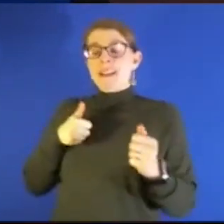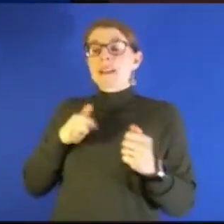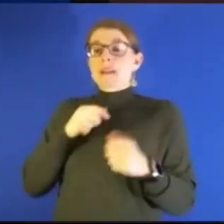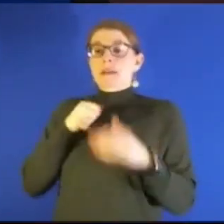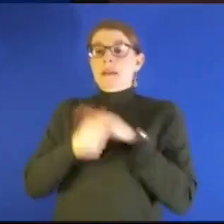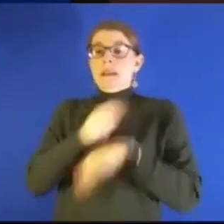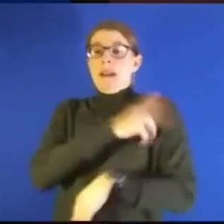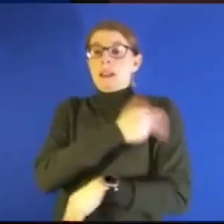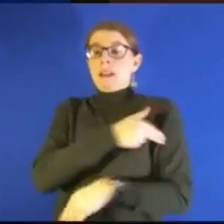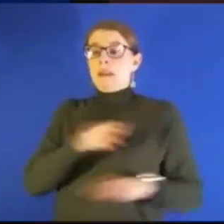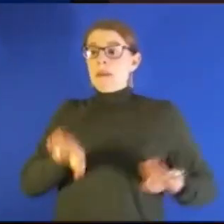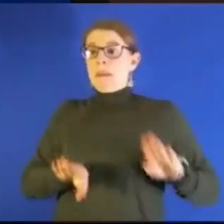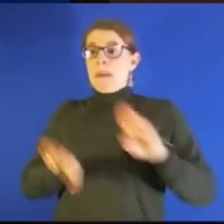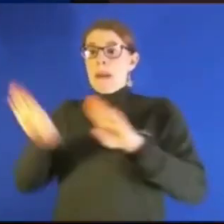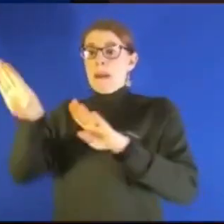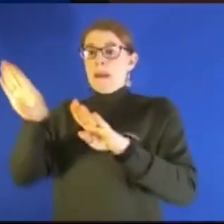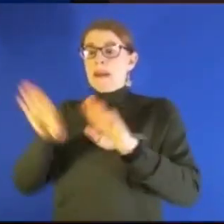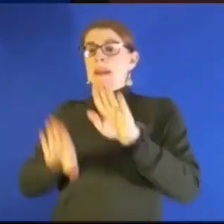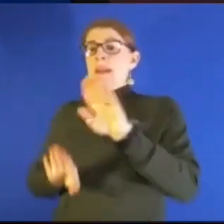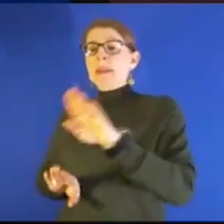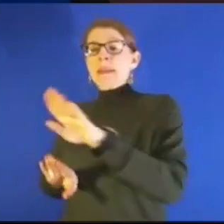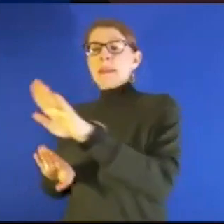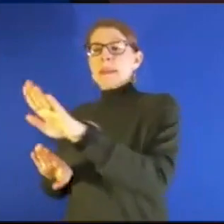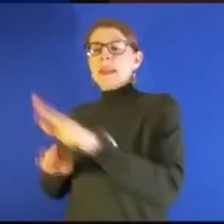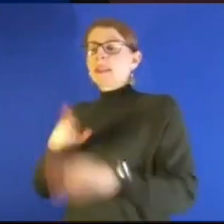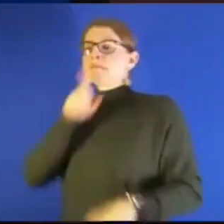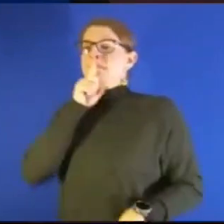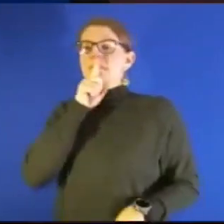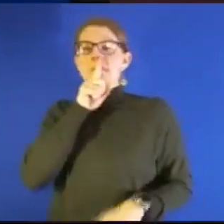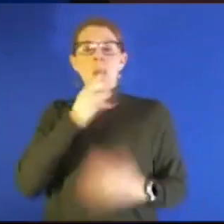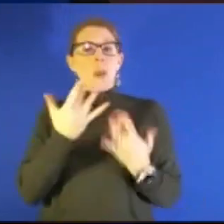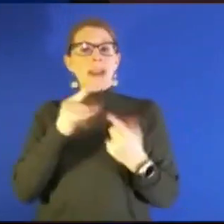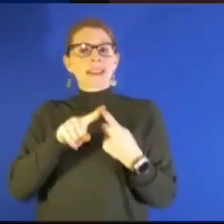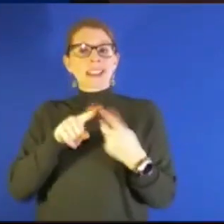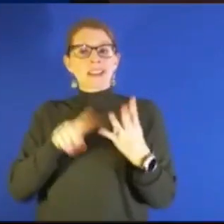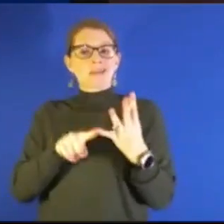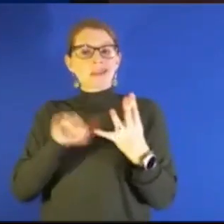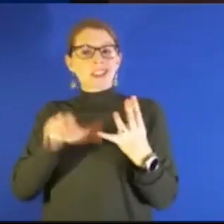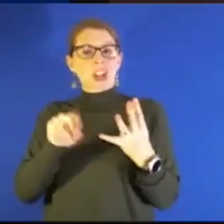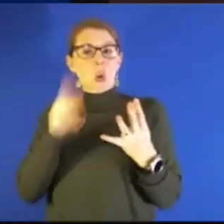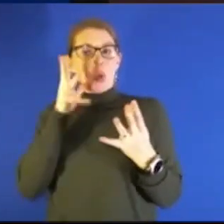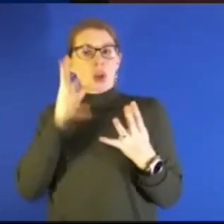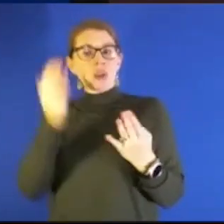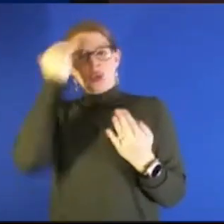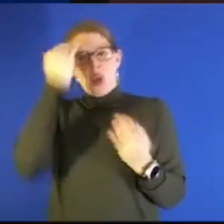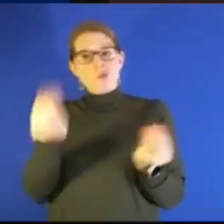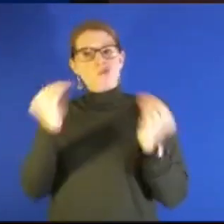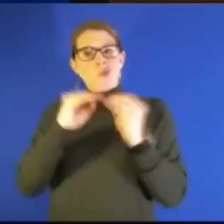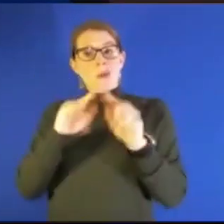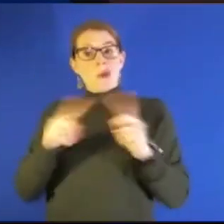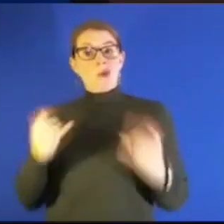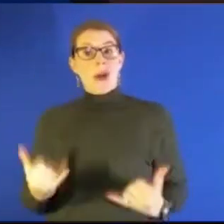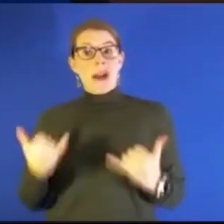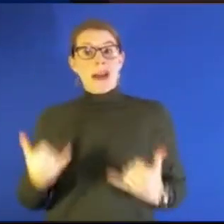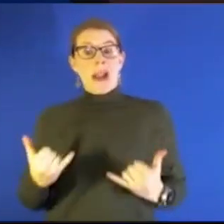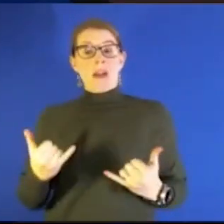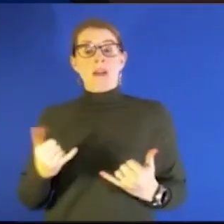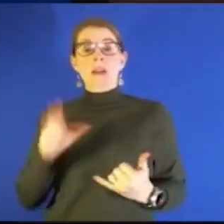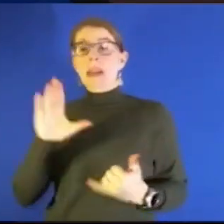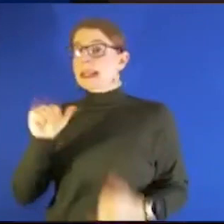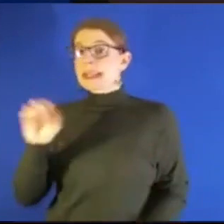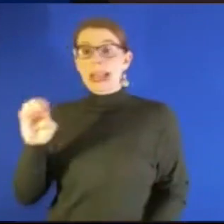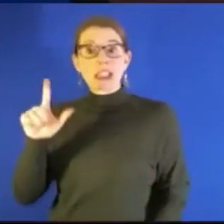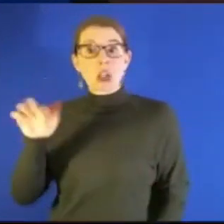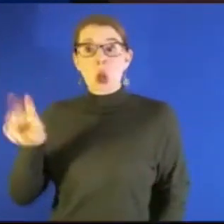me about that yet. Give us until the end of January, and then we'll know more. But at this point, what we can tell you is, A, caseloads have never been higher in